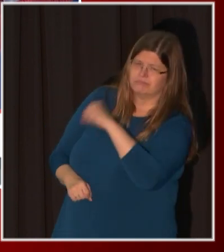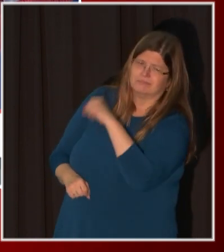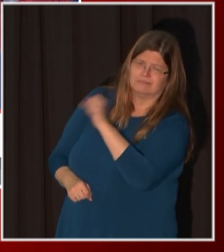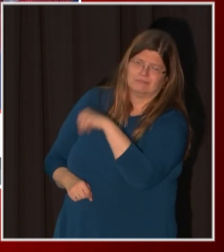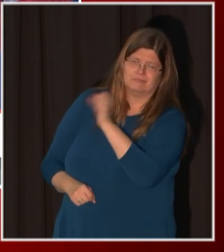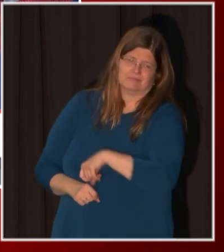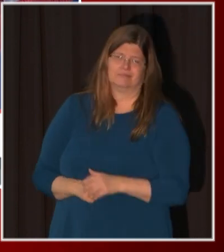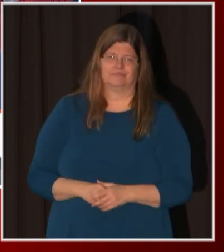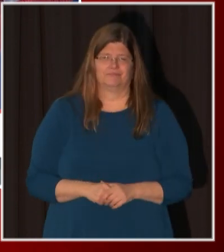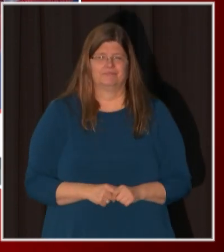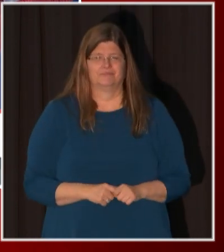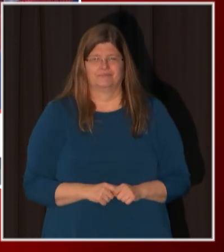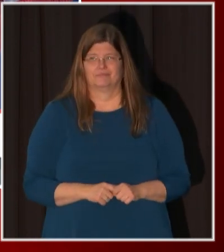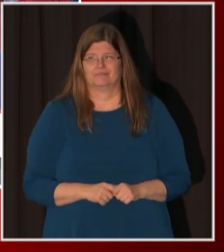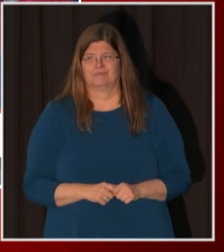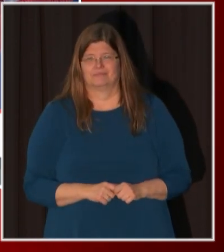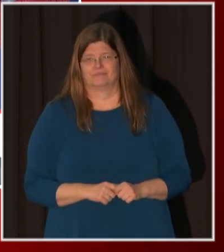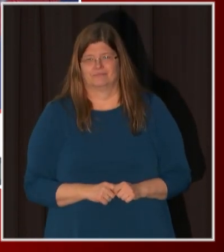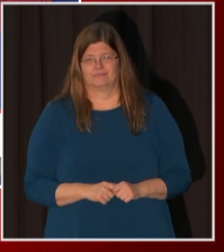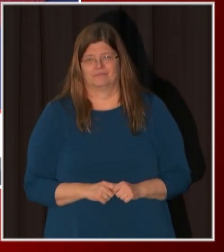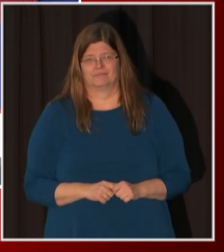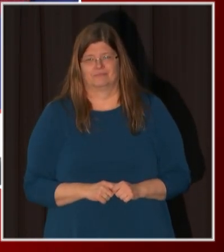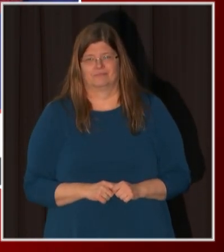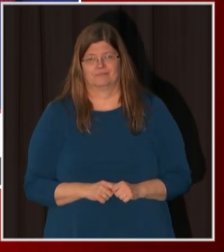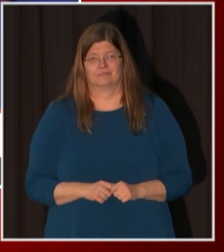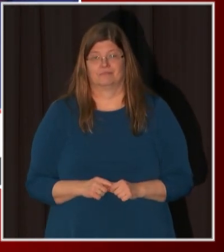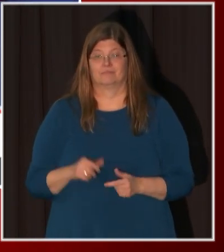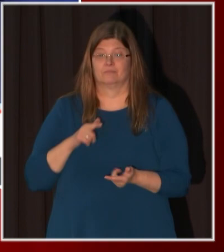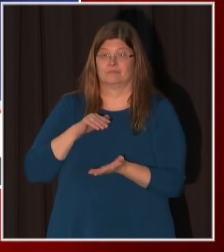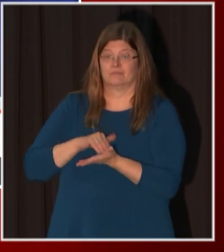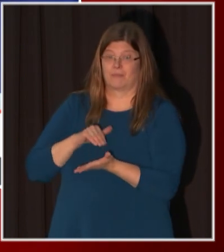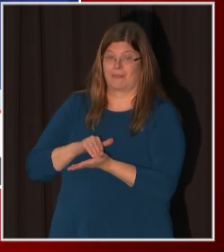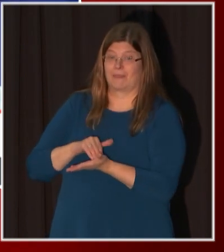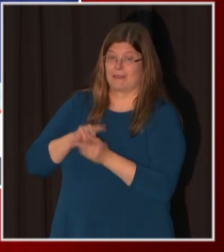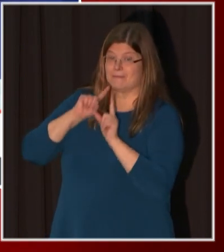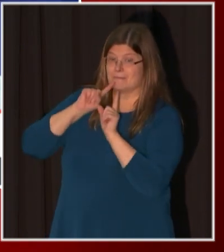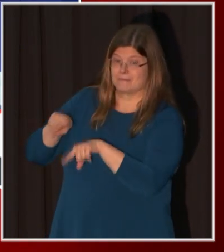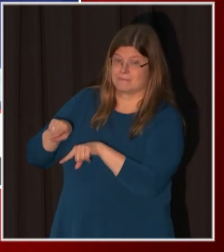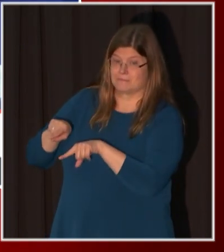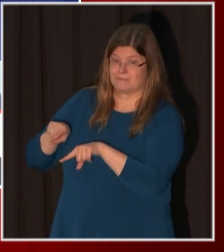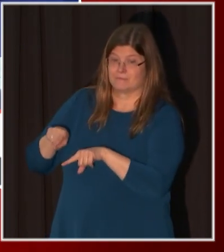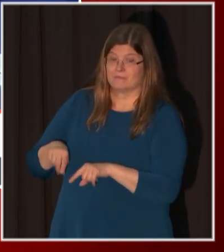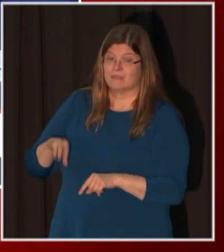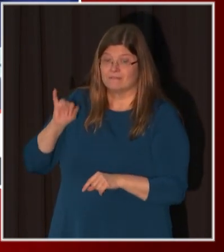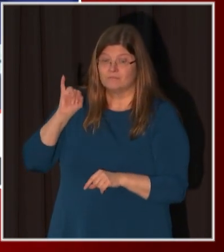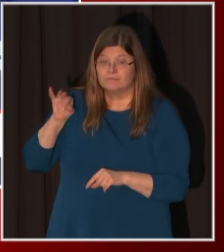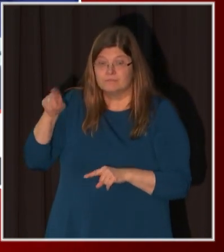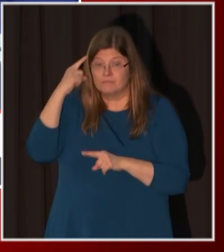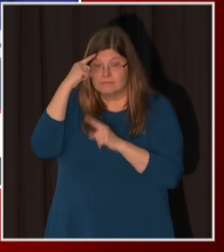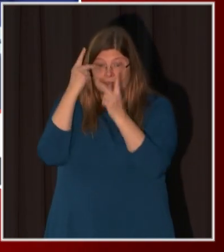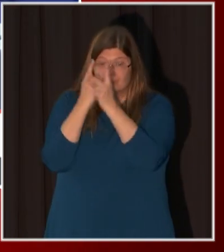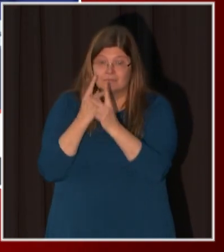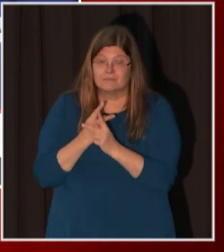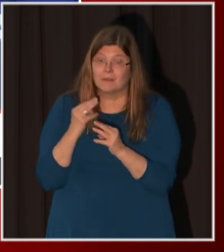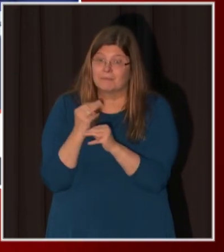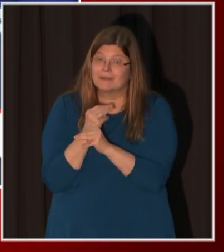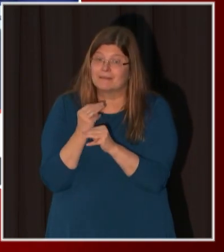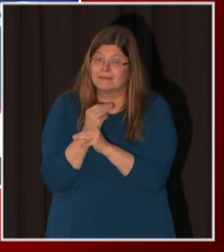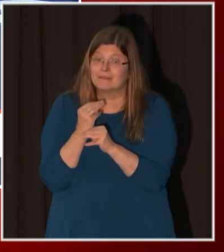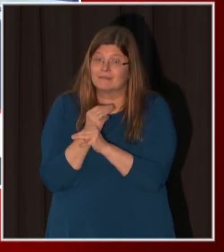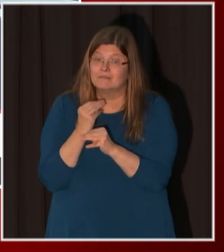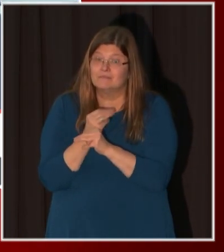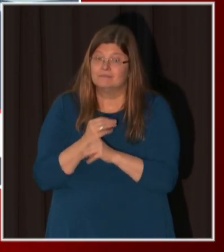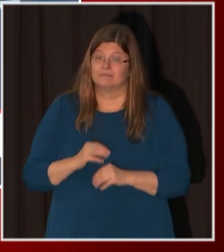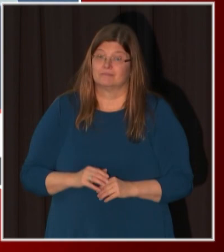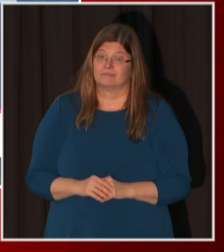Yes. Oh, I'm sorry. Go ahead. So, Sam, just as a note on that, in case you're doing the math in your head, we actually classify